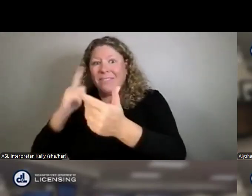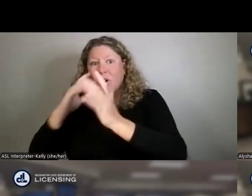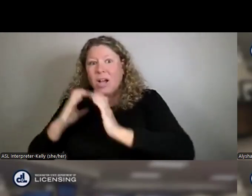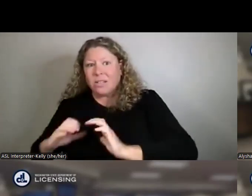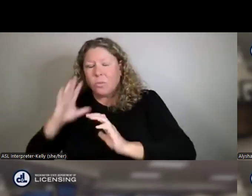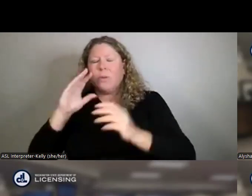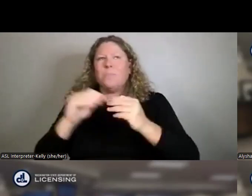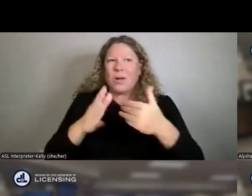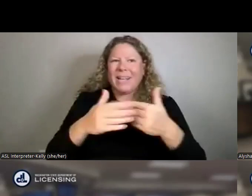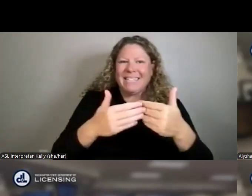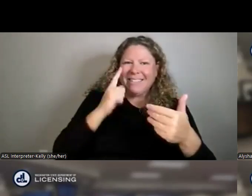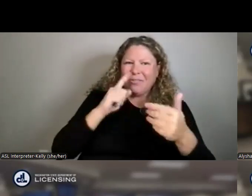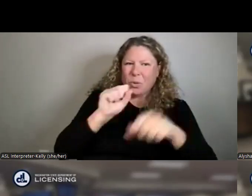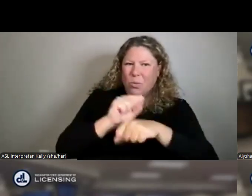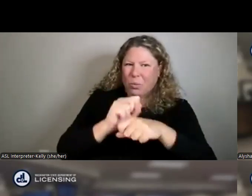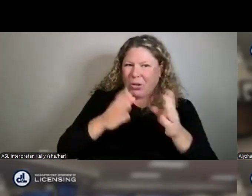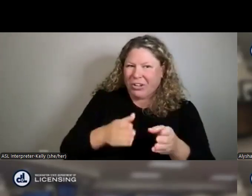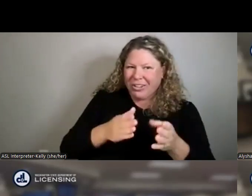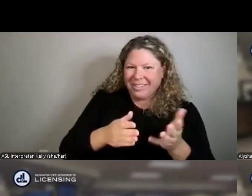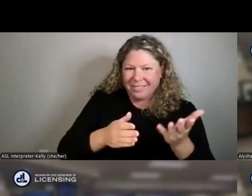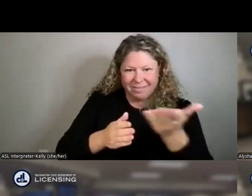Dee, what would you like to add to that?